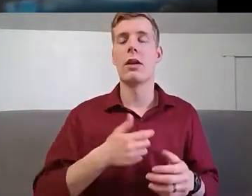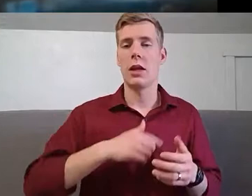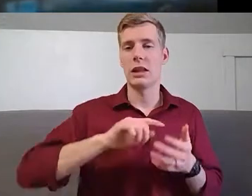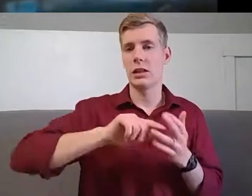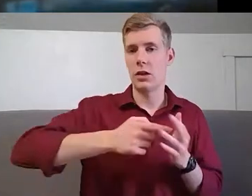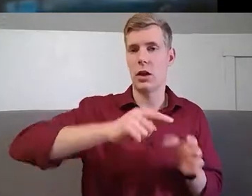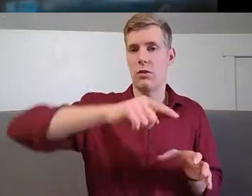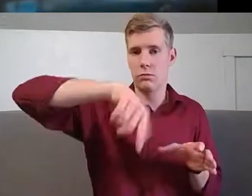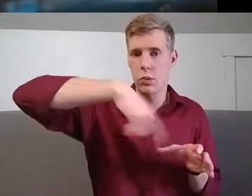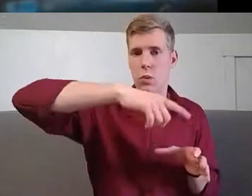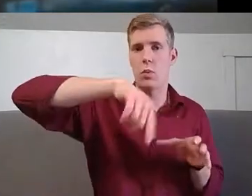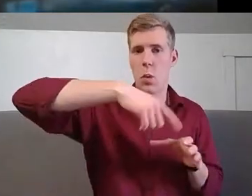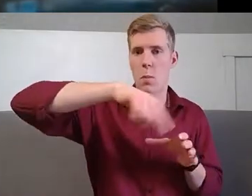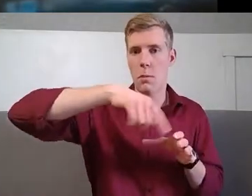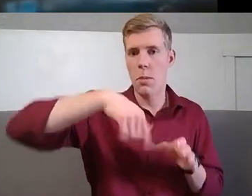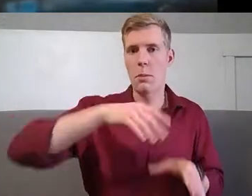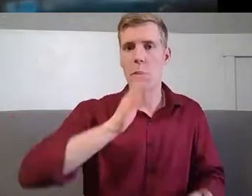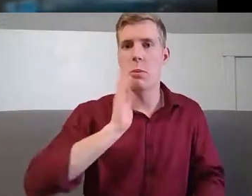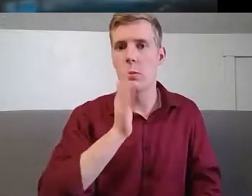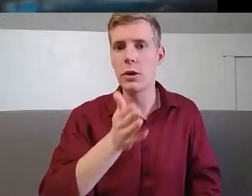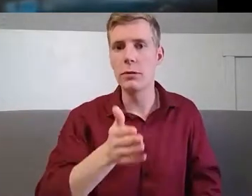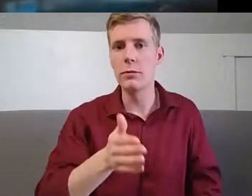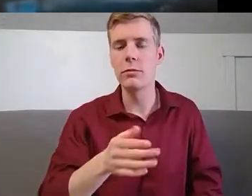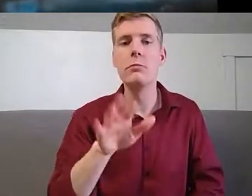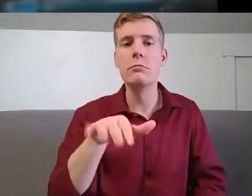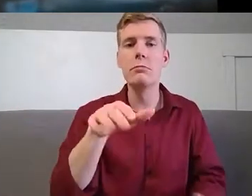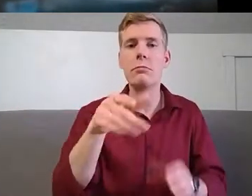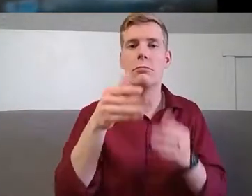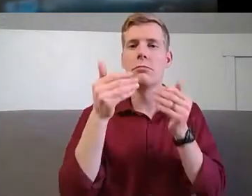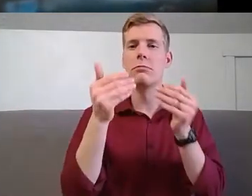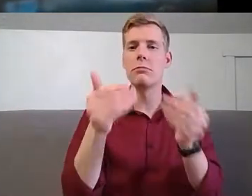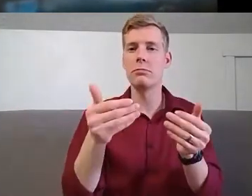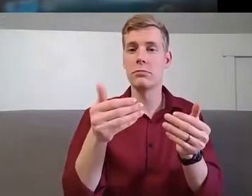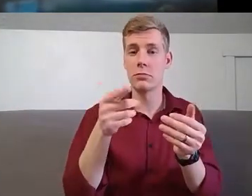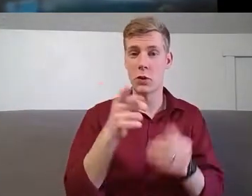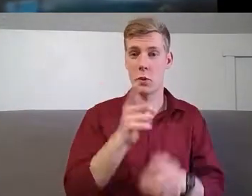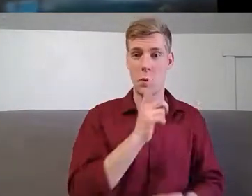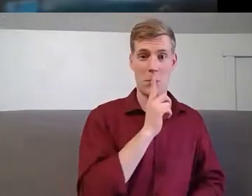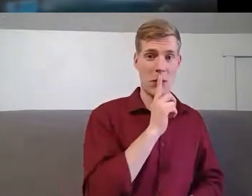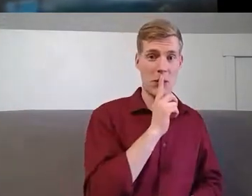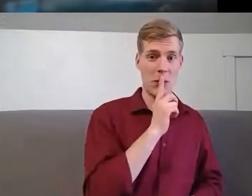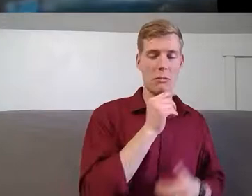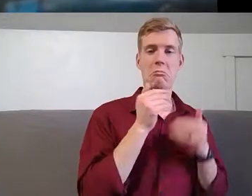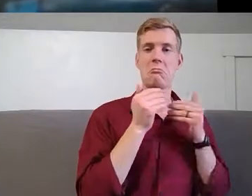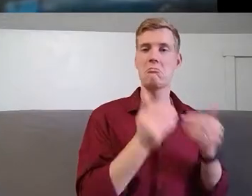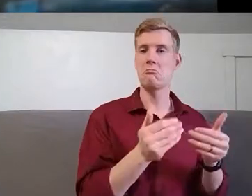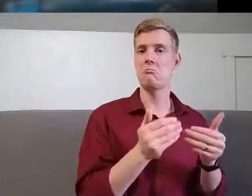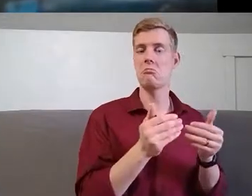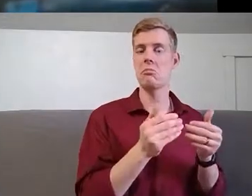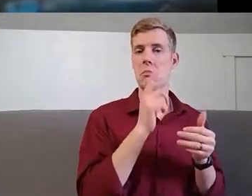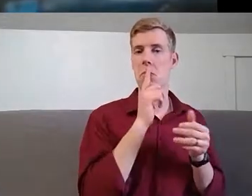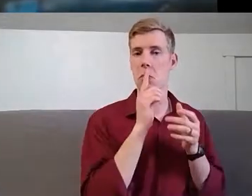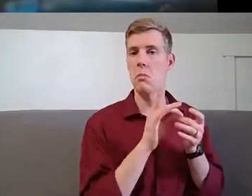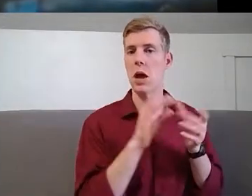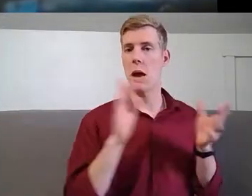that. And I want you guys just to, if you are muted, unmute and connect.